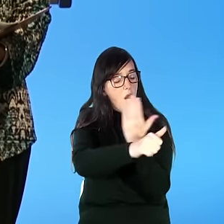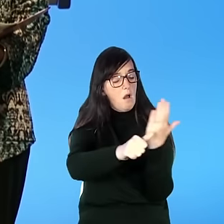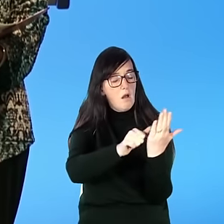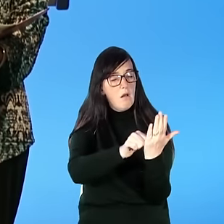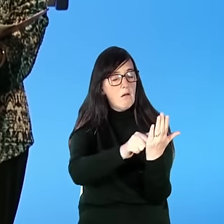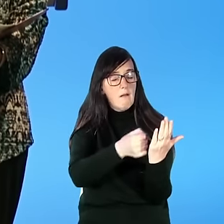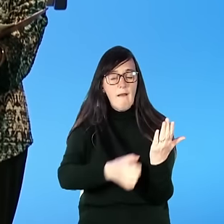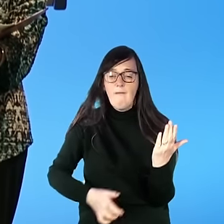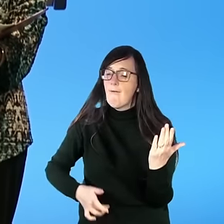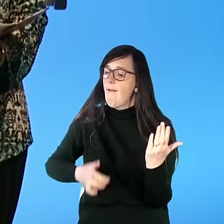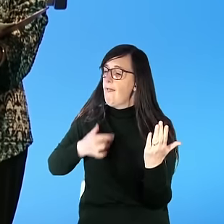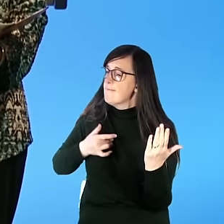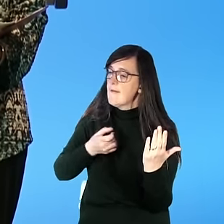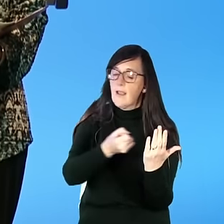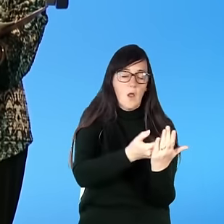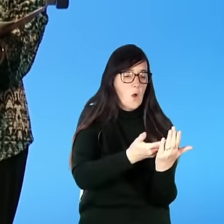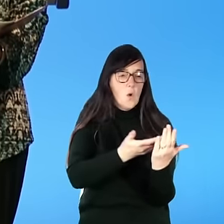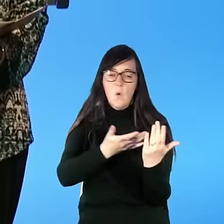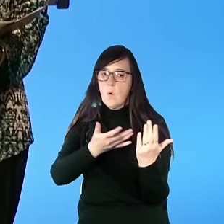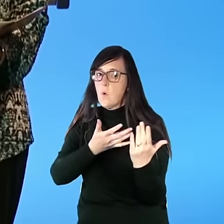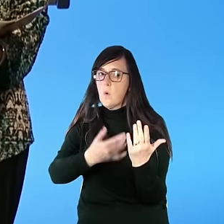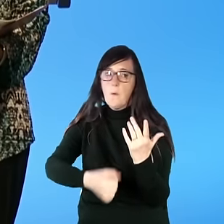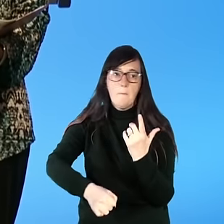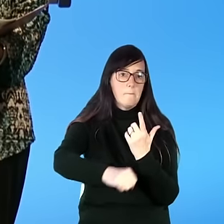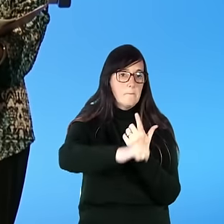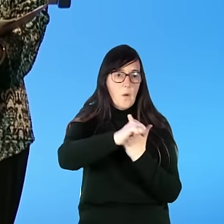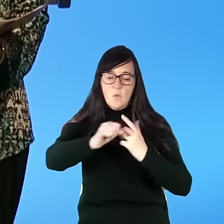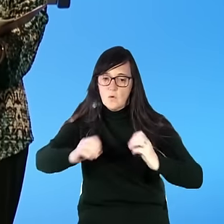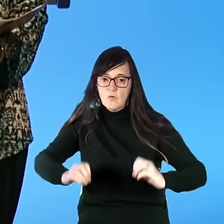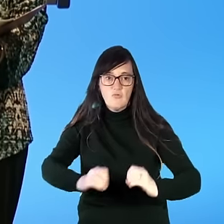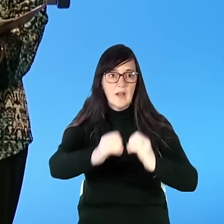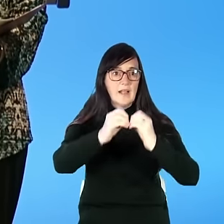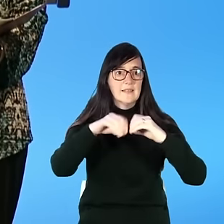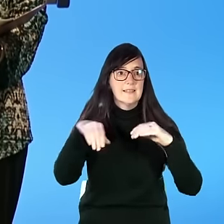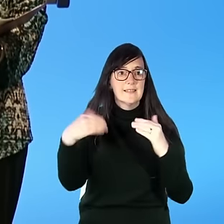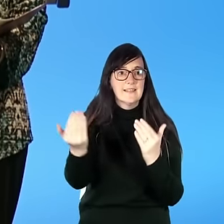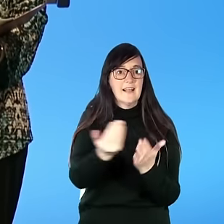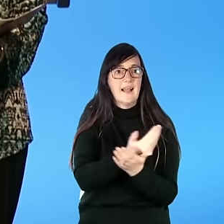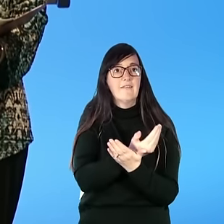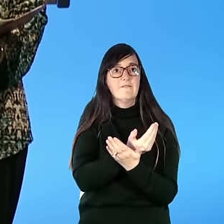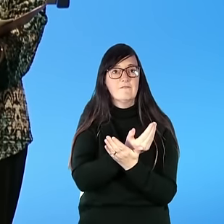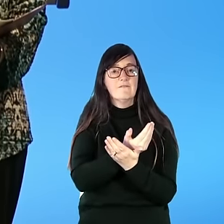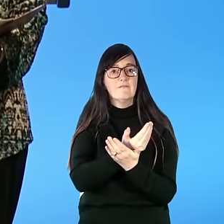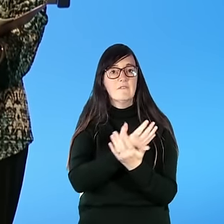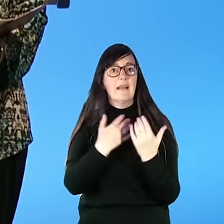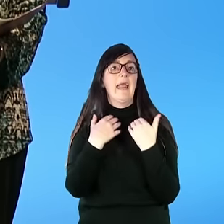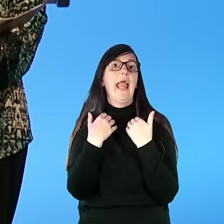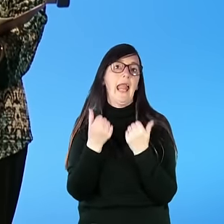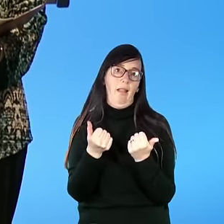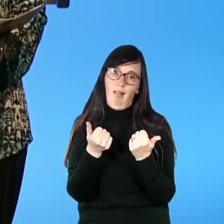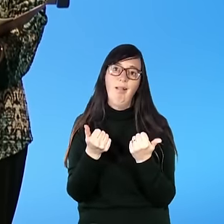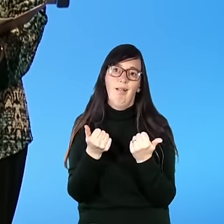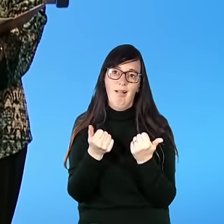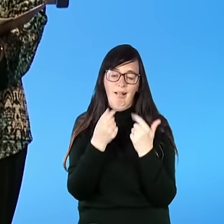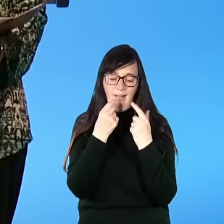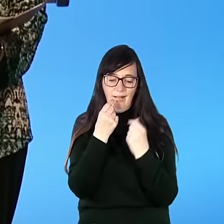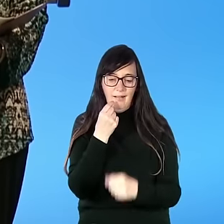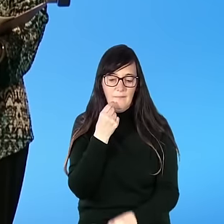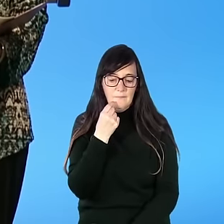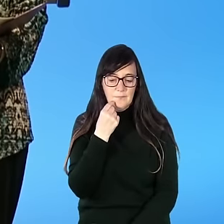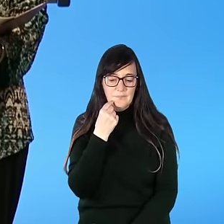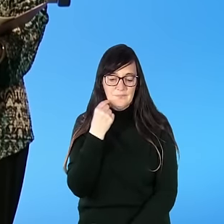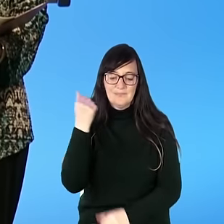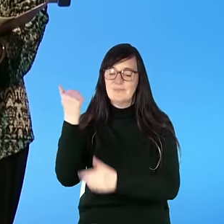with power to create, power to save, and power to heal. Help us turn